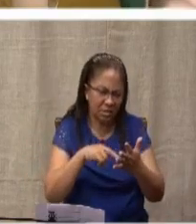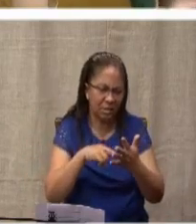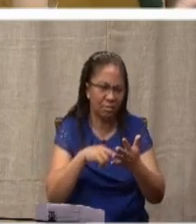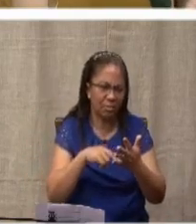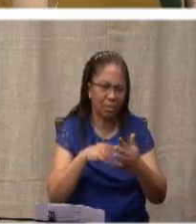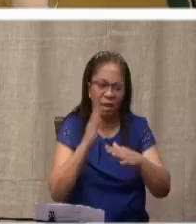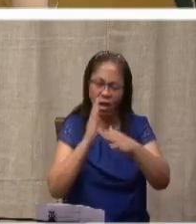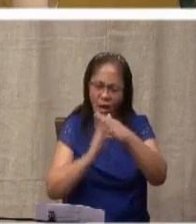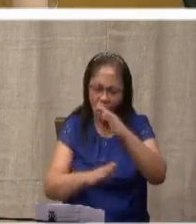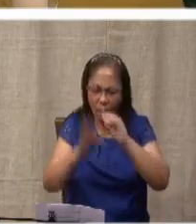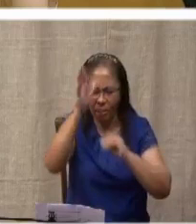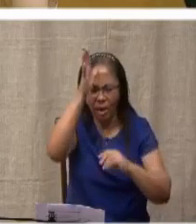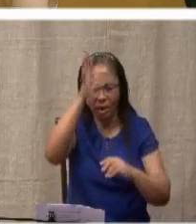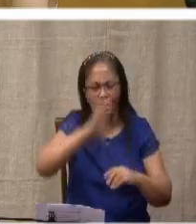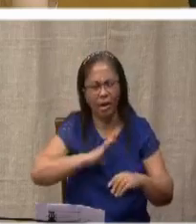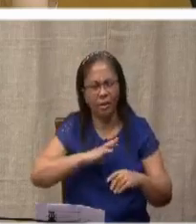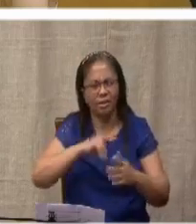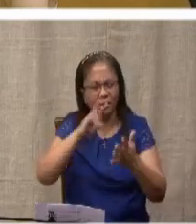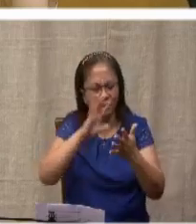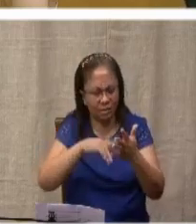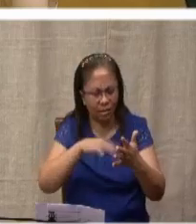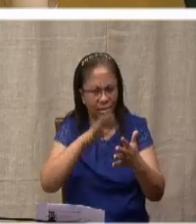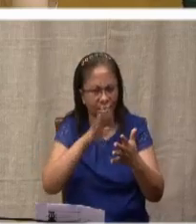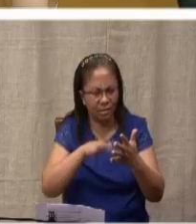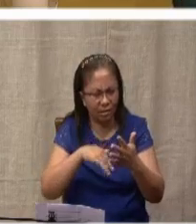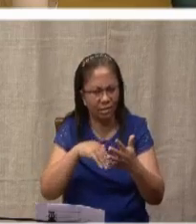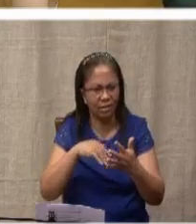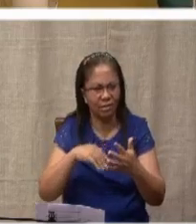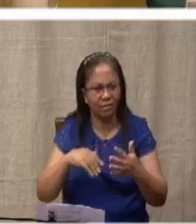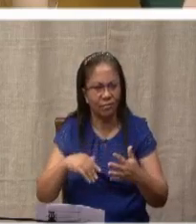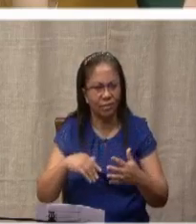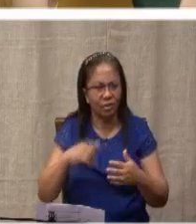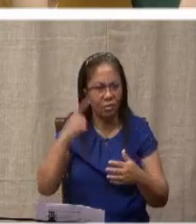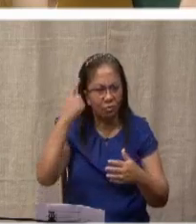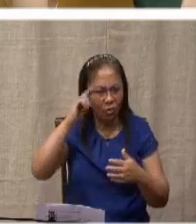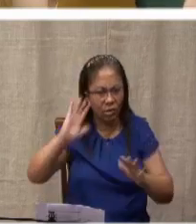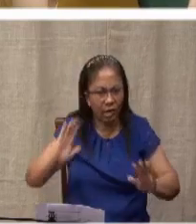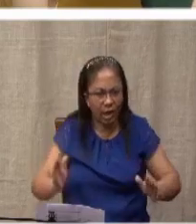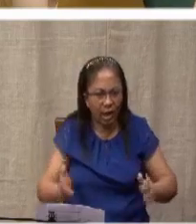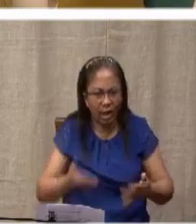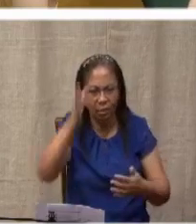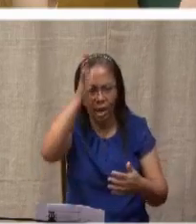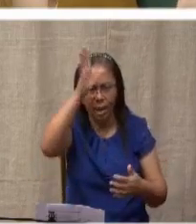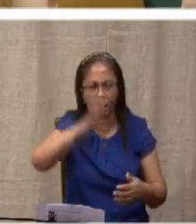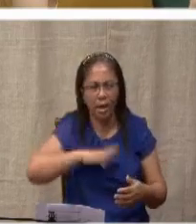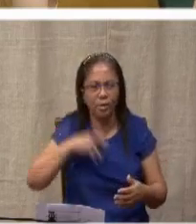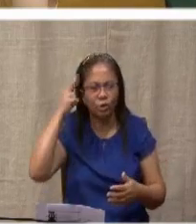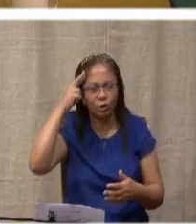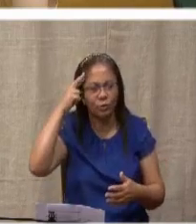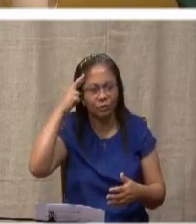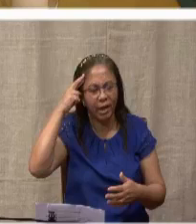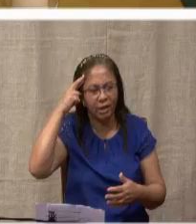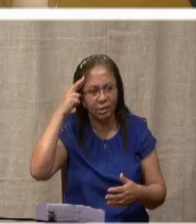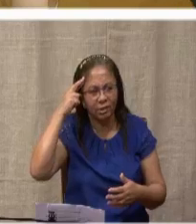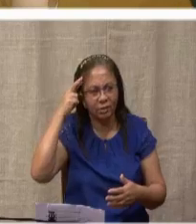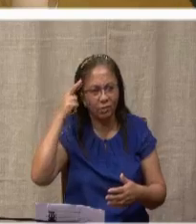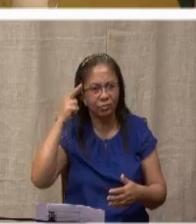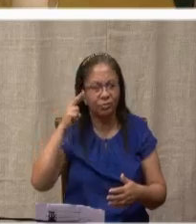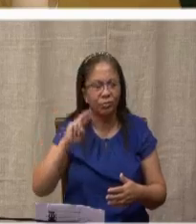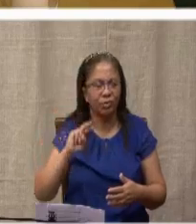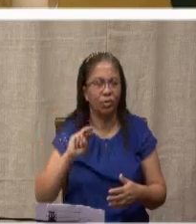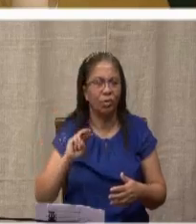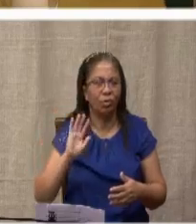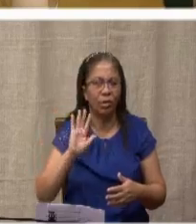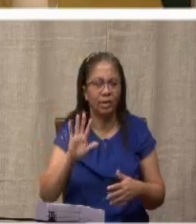and and looking at his life to help us as men to reflect on our life and our path the